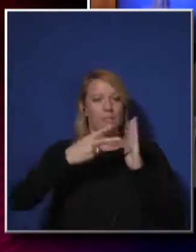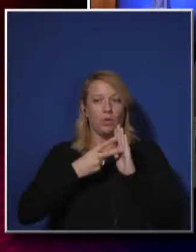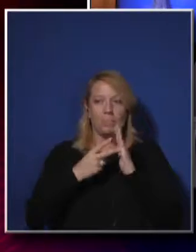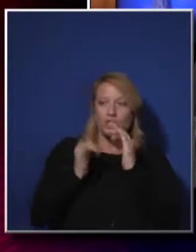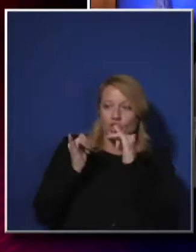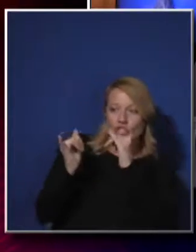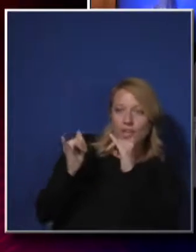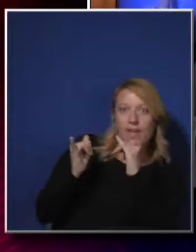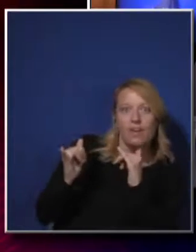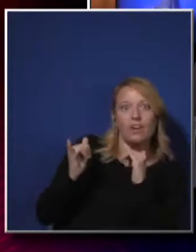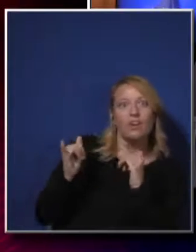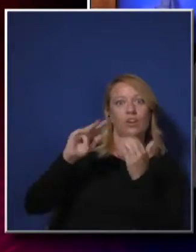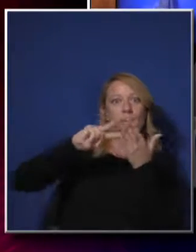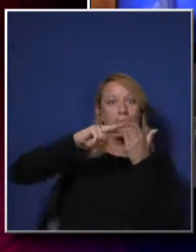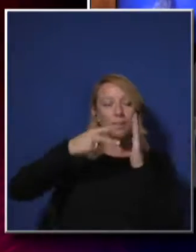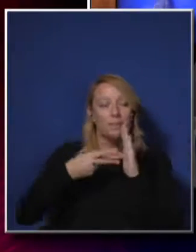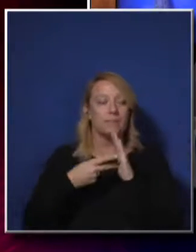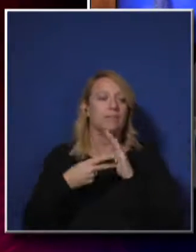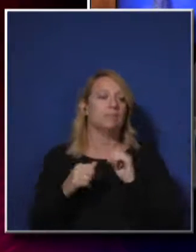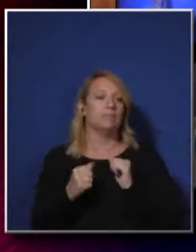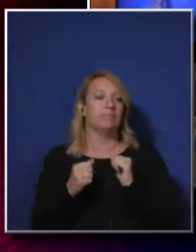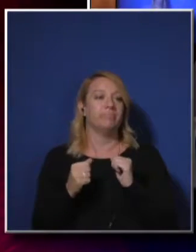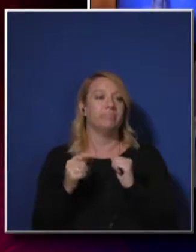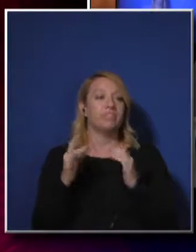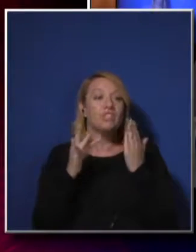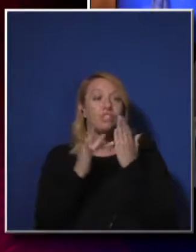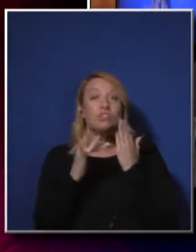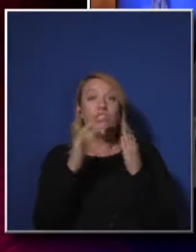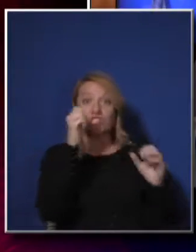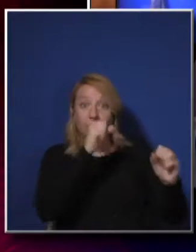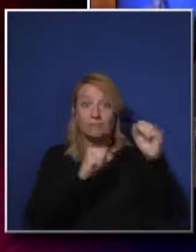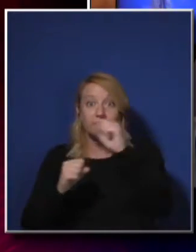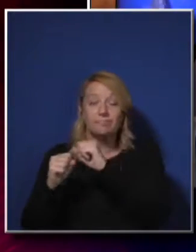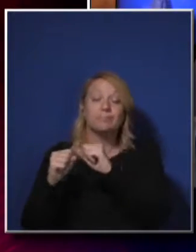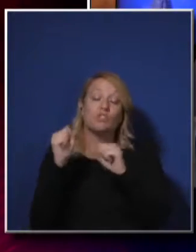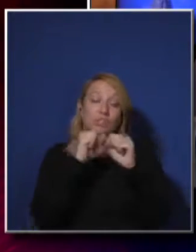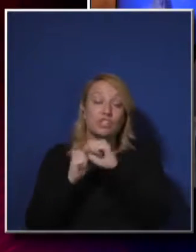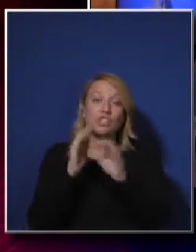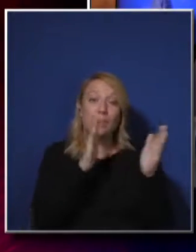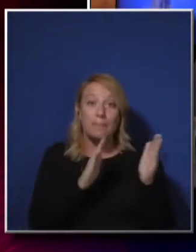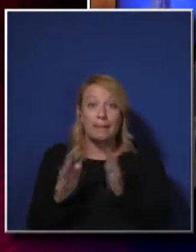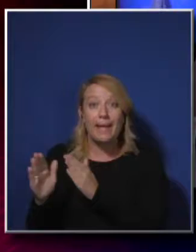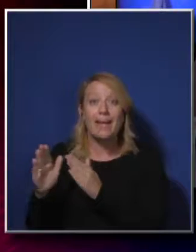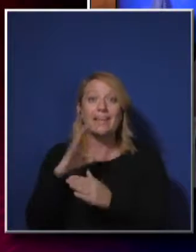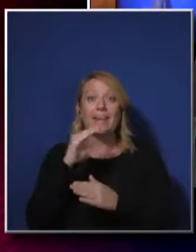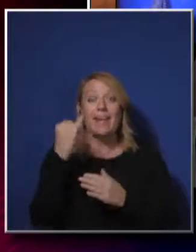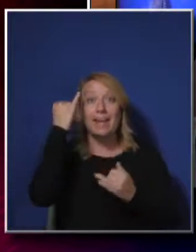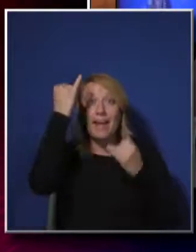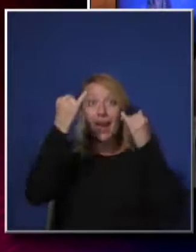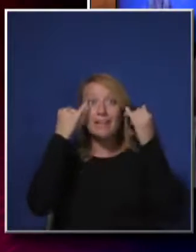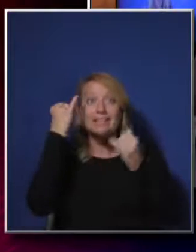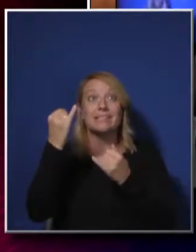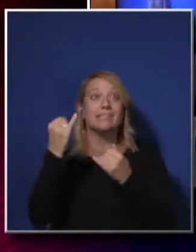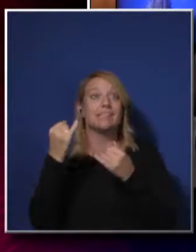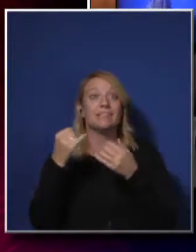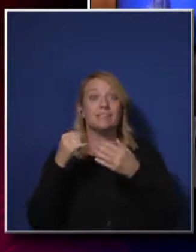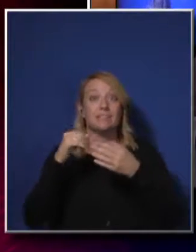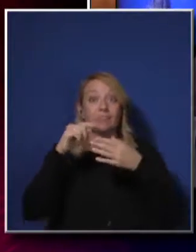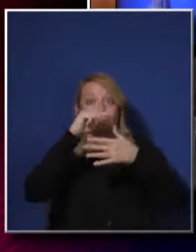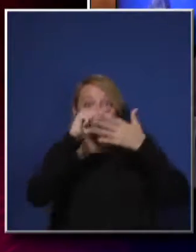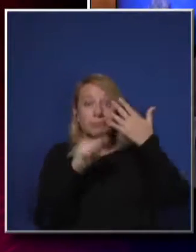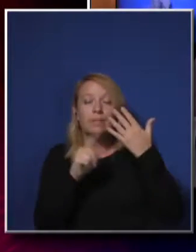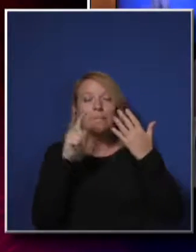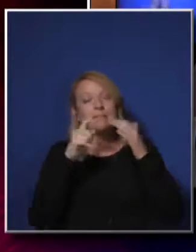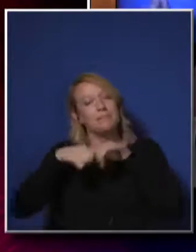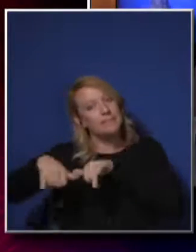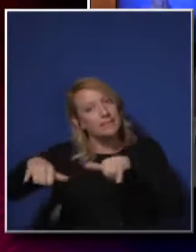to have very clear strategic planning and initiatives. So I'm looking forward to having that conversation